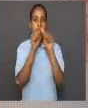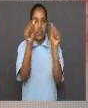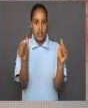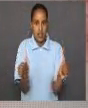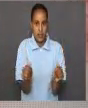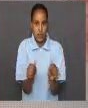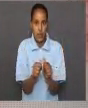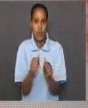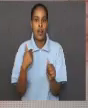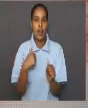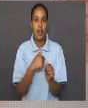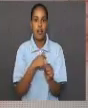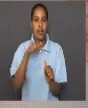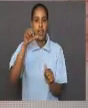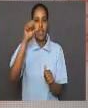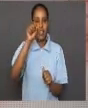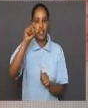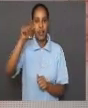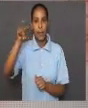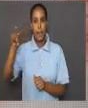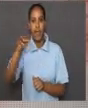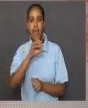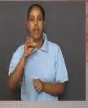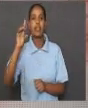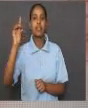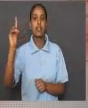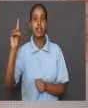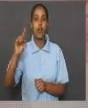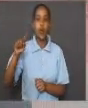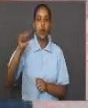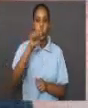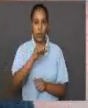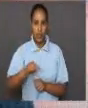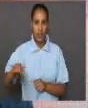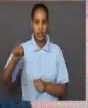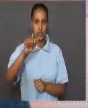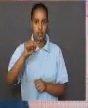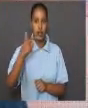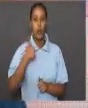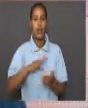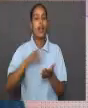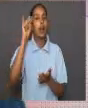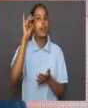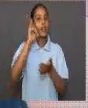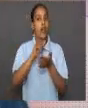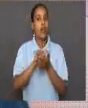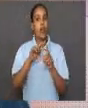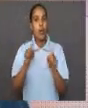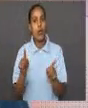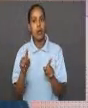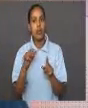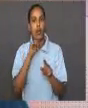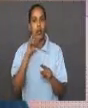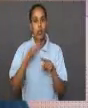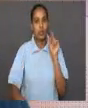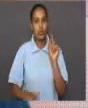of S, P, and D orbitals. We learned that while we cannot